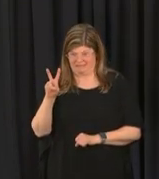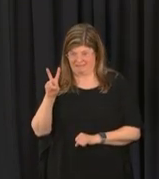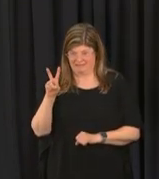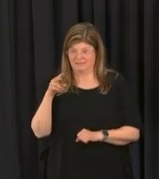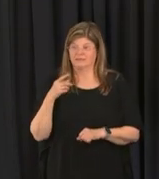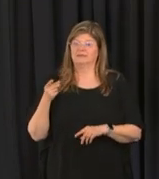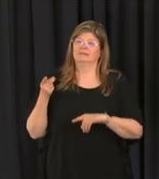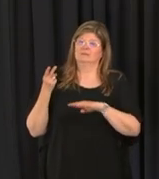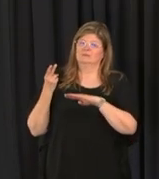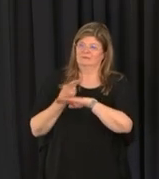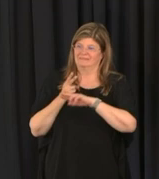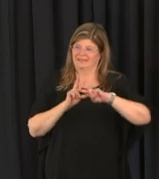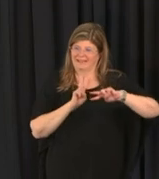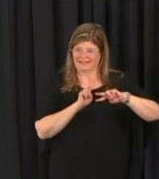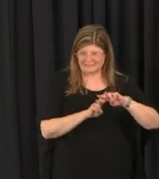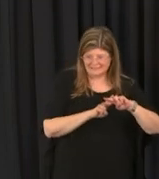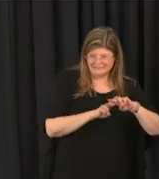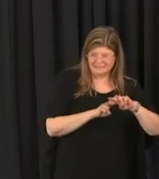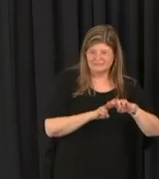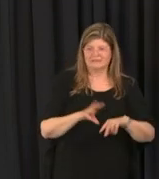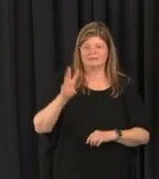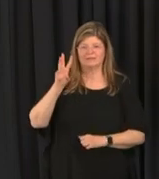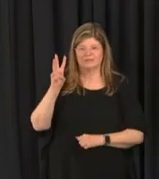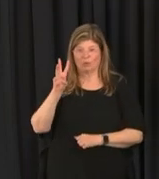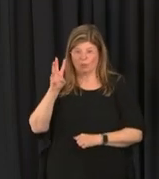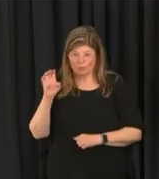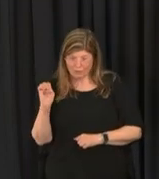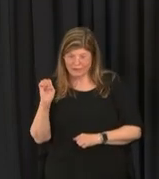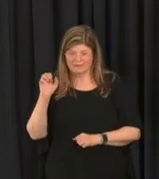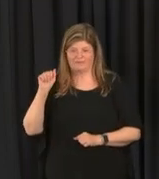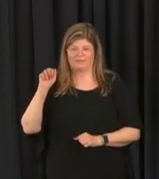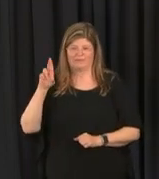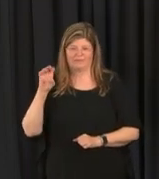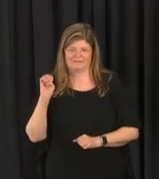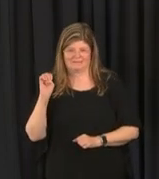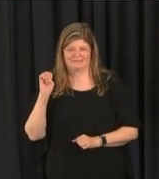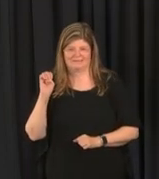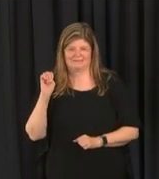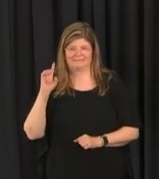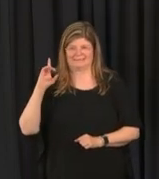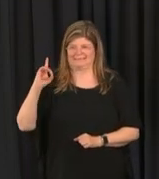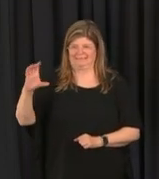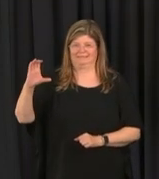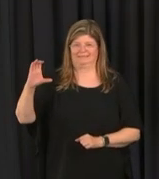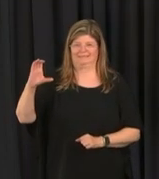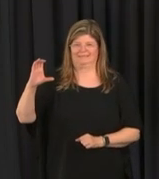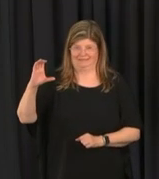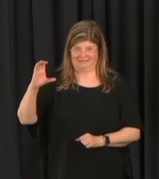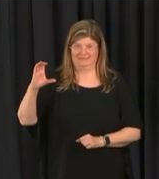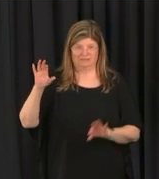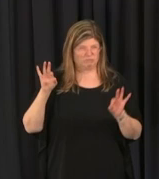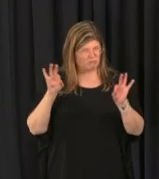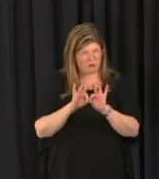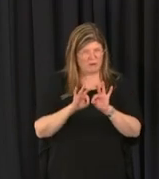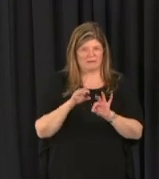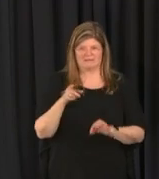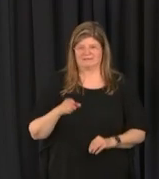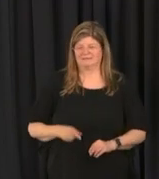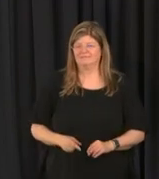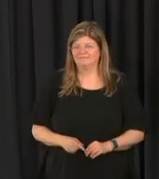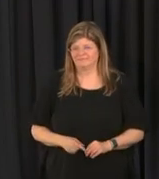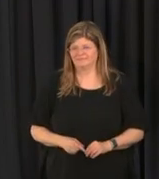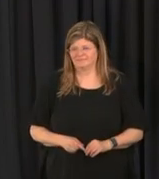WEAREDC. Dr. Nesbitt will want me to also remind you that your healthcare providers and